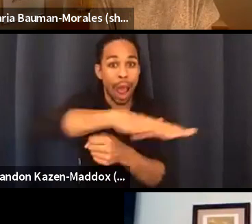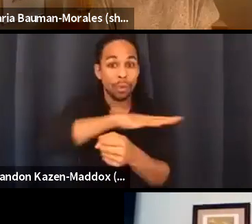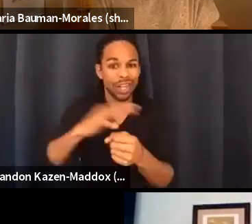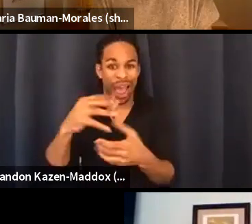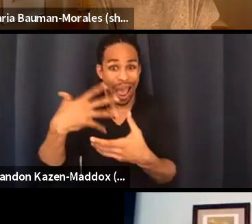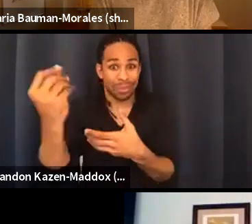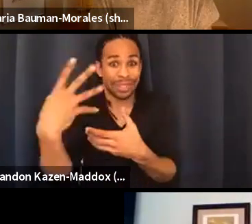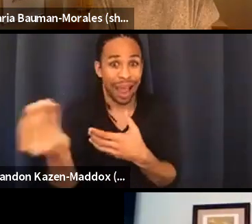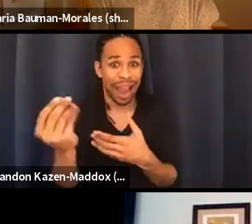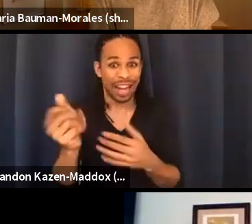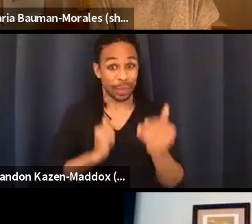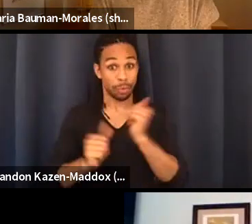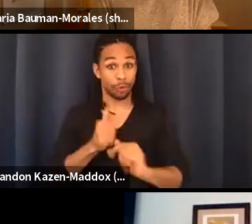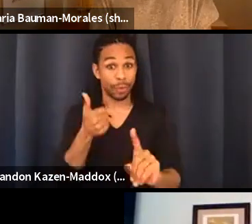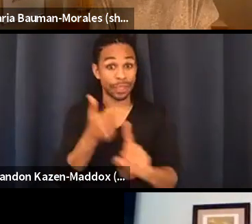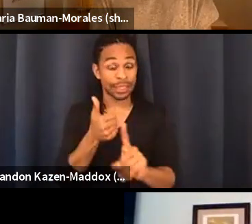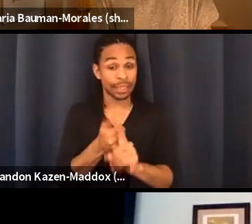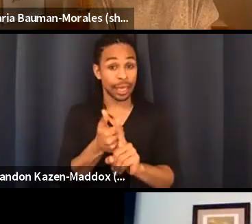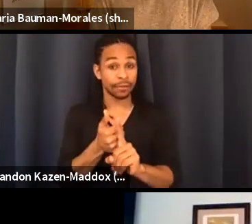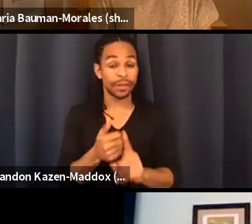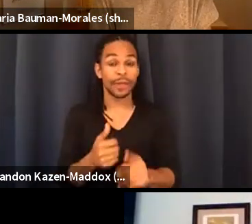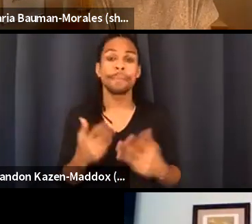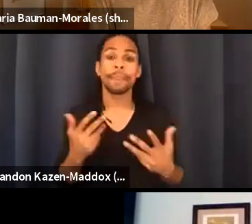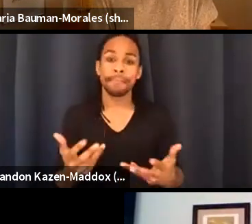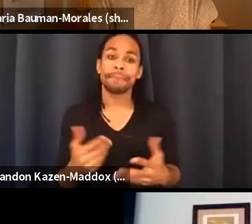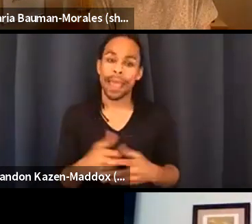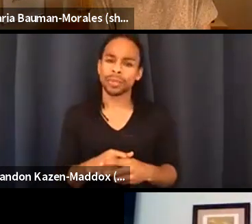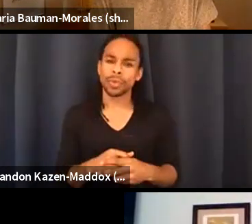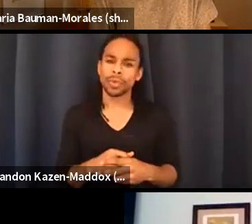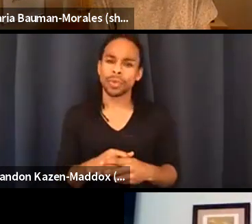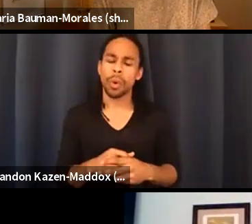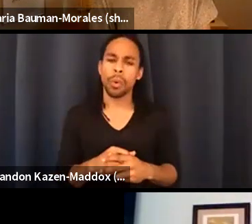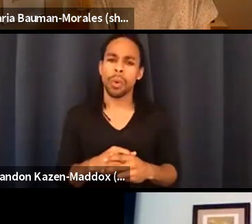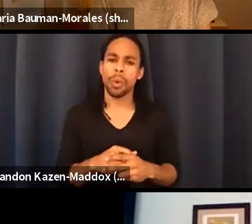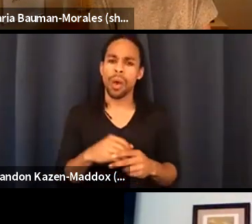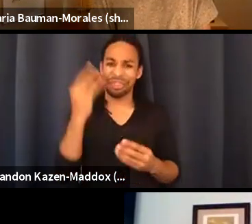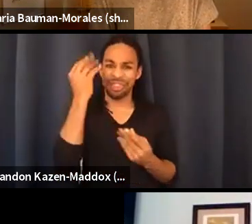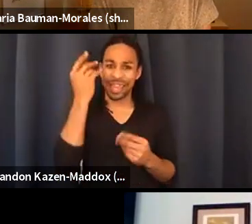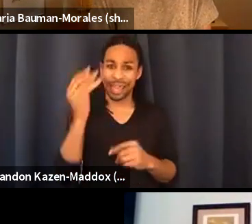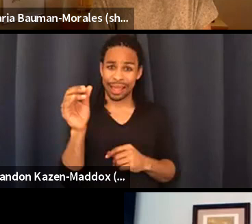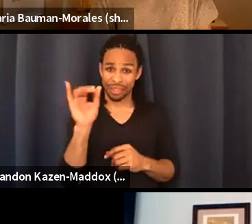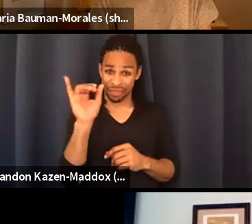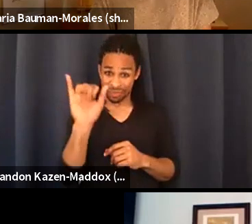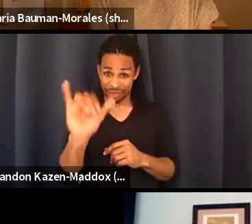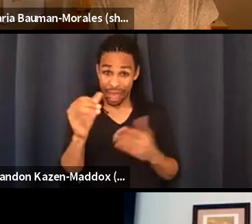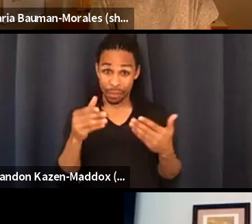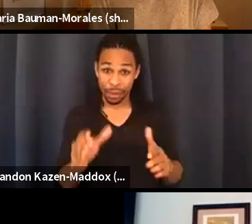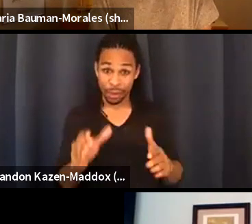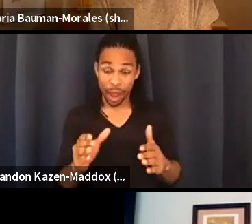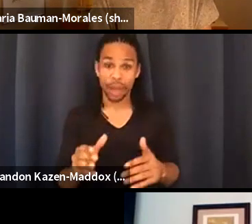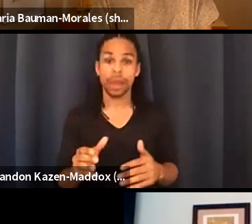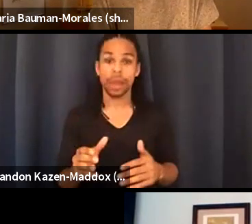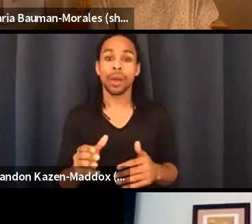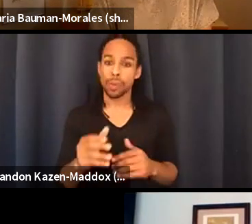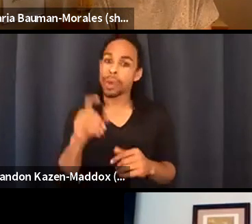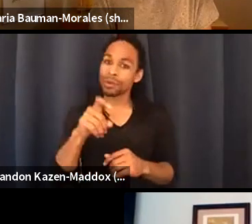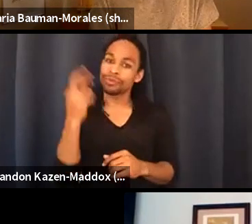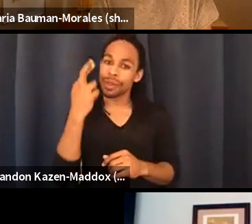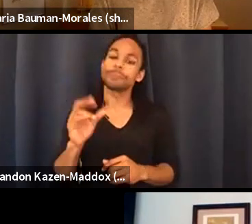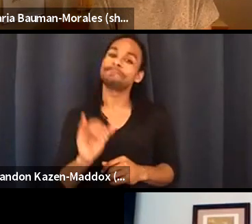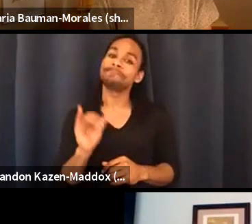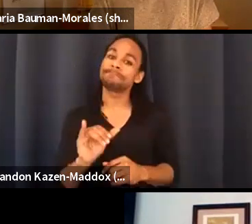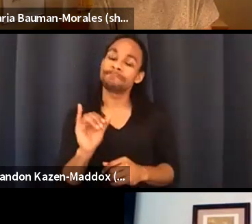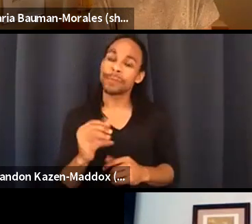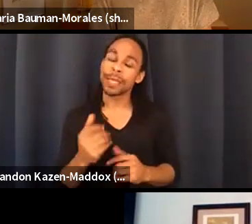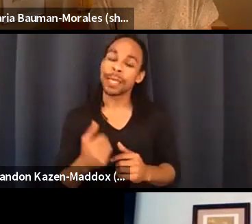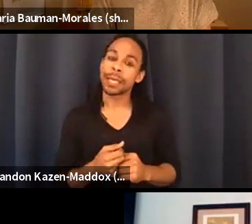understanding that there was an entirely different way of relating to other people around artistic work that's not about, okay, what is our evil ass